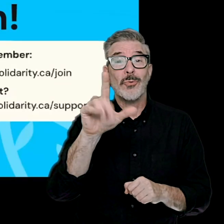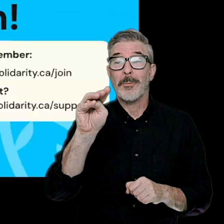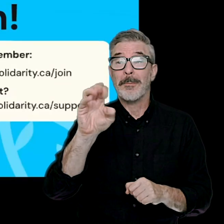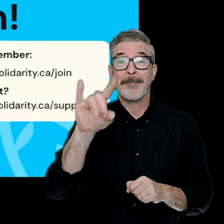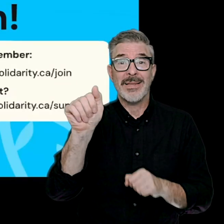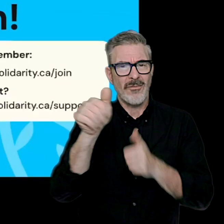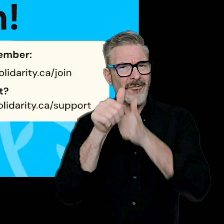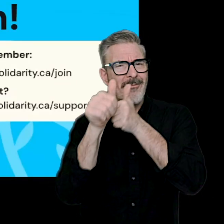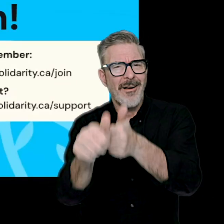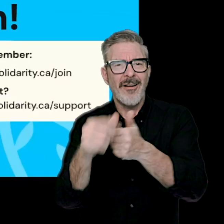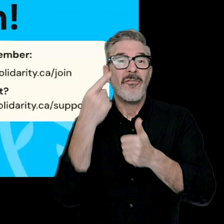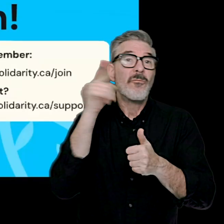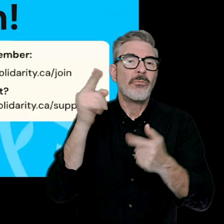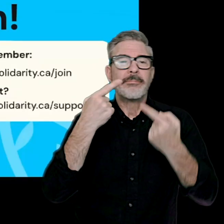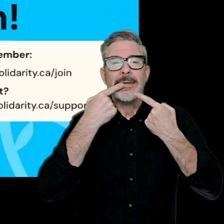please reach out to